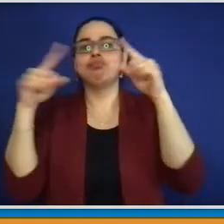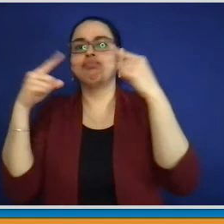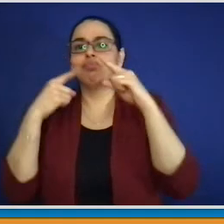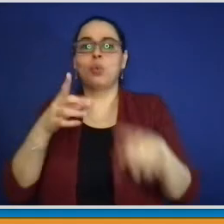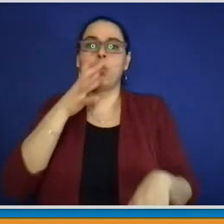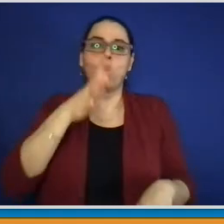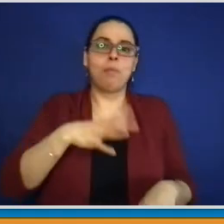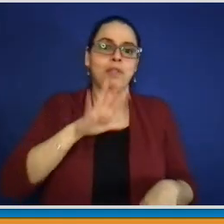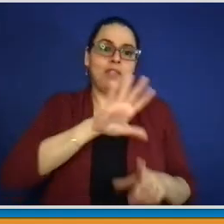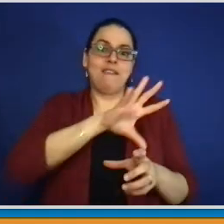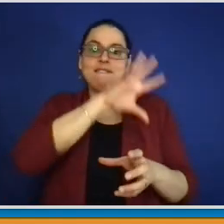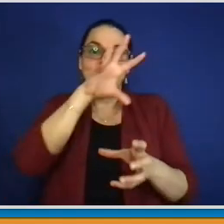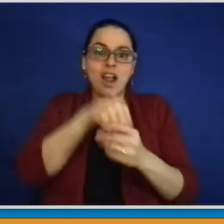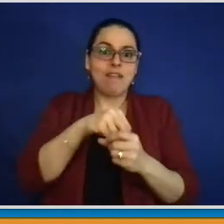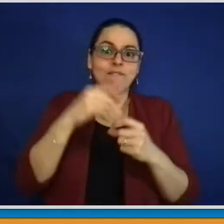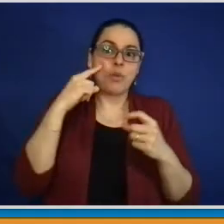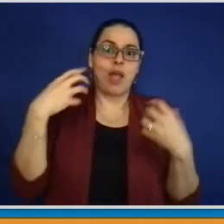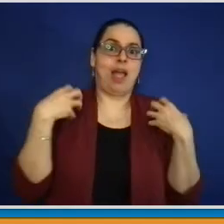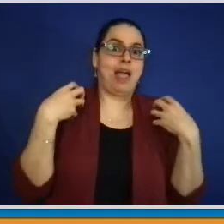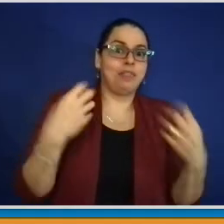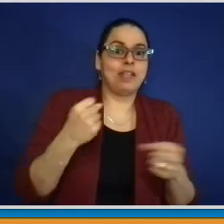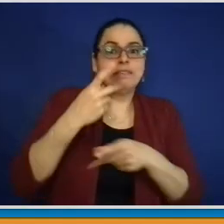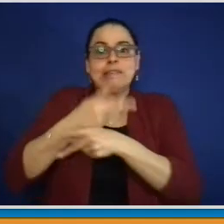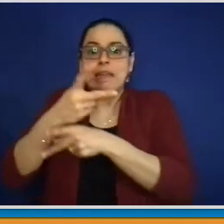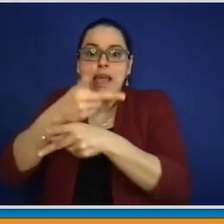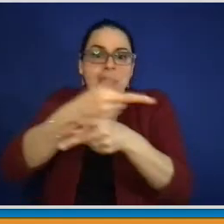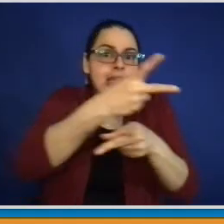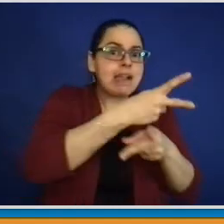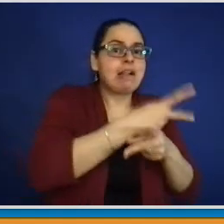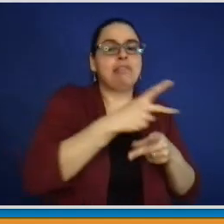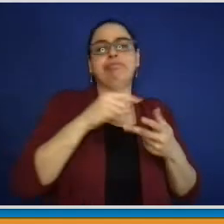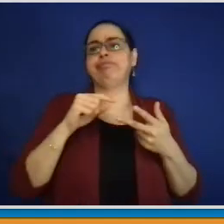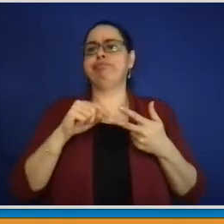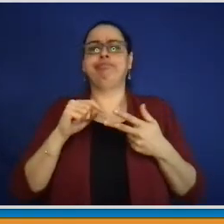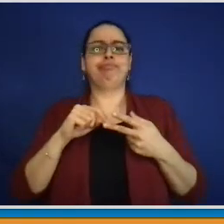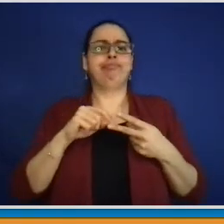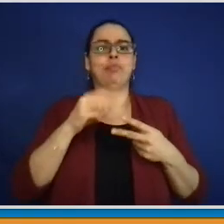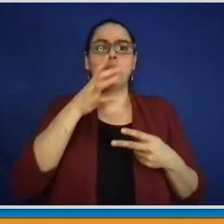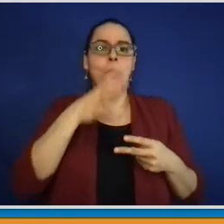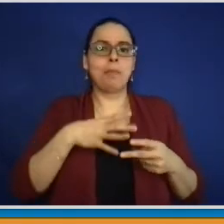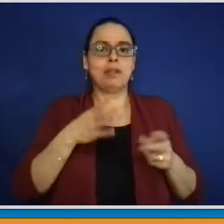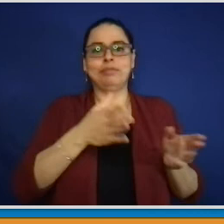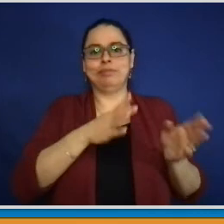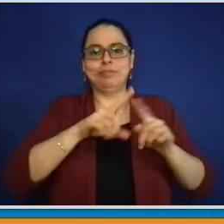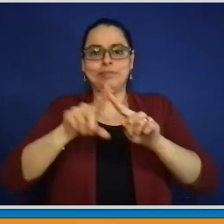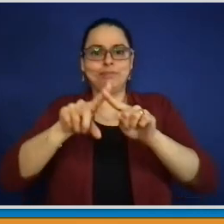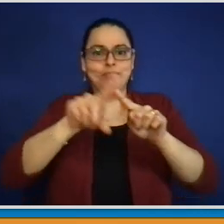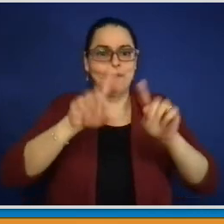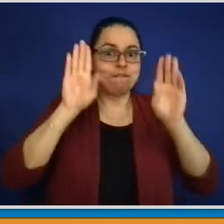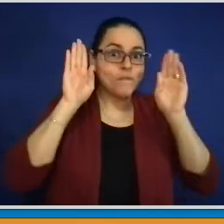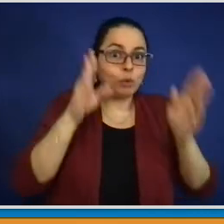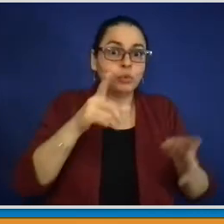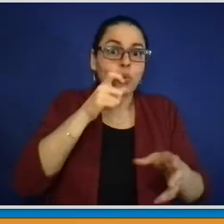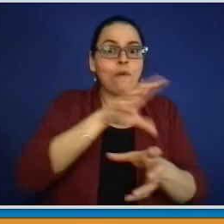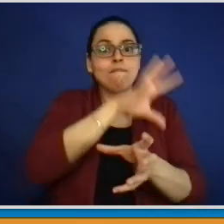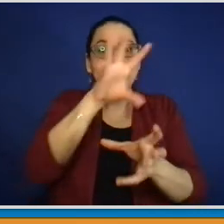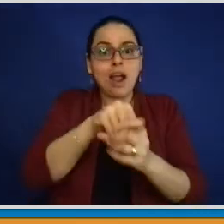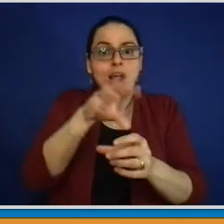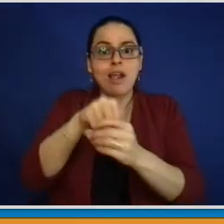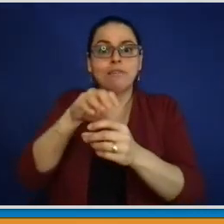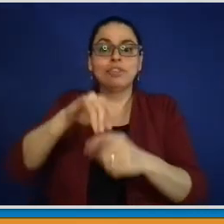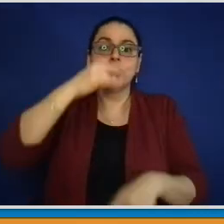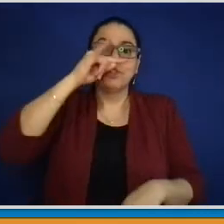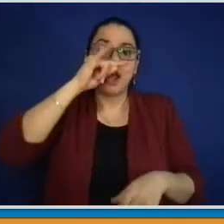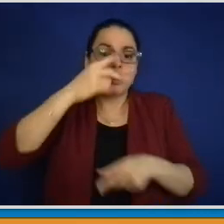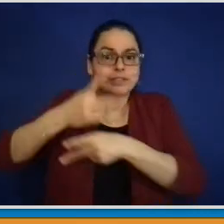Women who work with children in education or child care will Next Generation indication. Showcasing a local woman who continues to lift